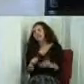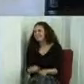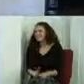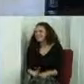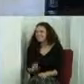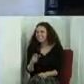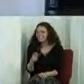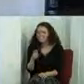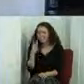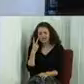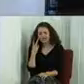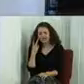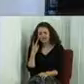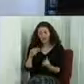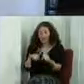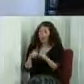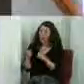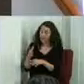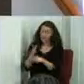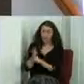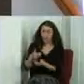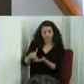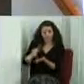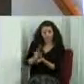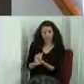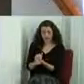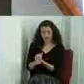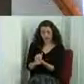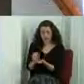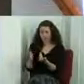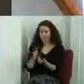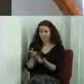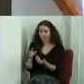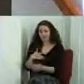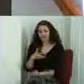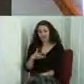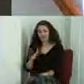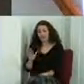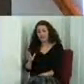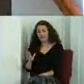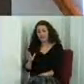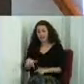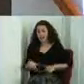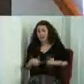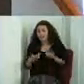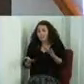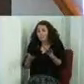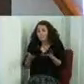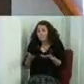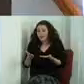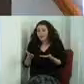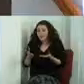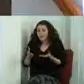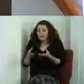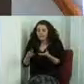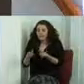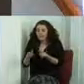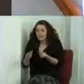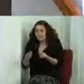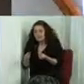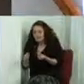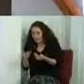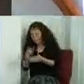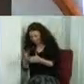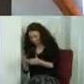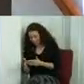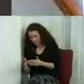to get some abundance in his life, even when it felt like his life may be coming to an end. You see, that's